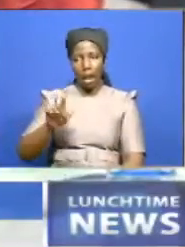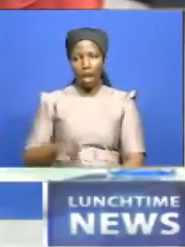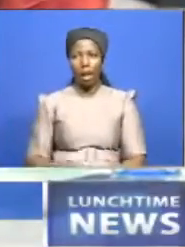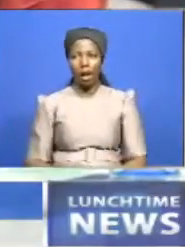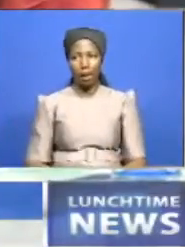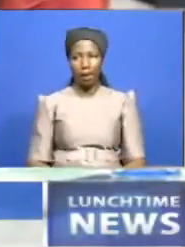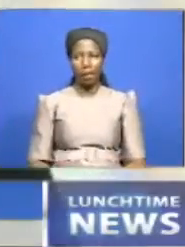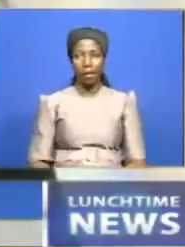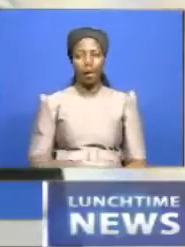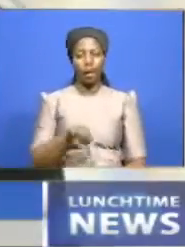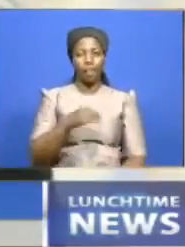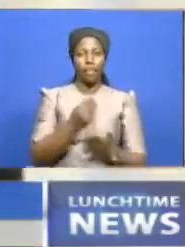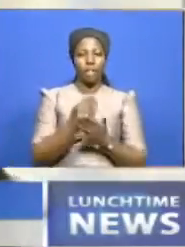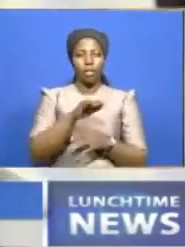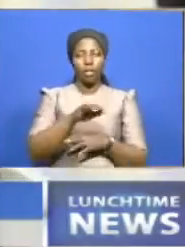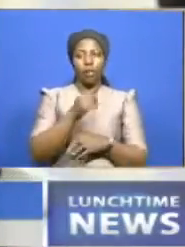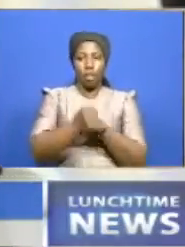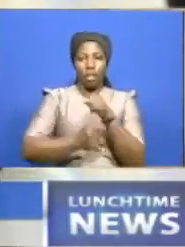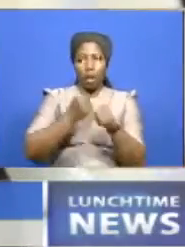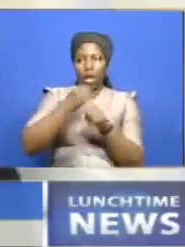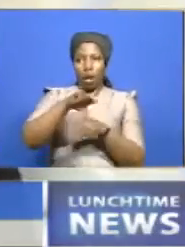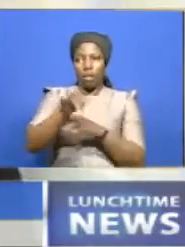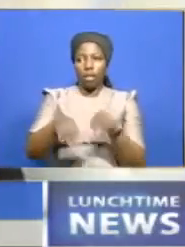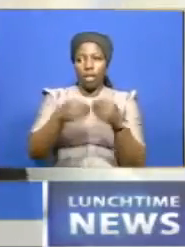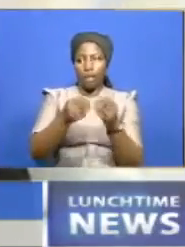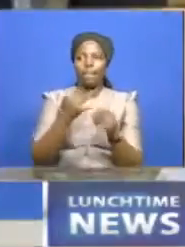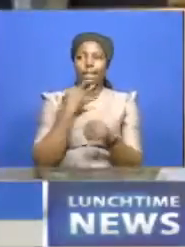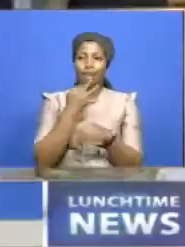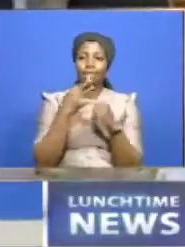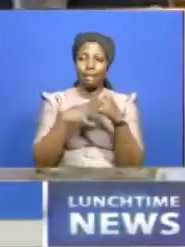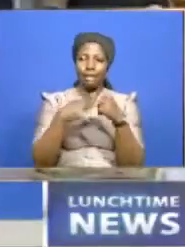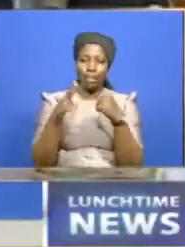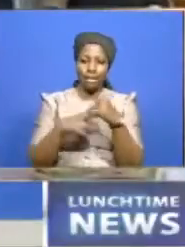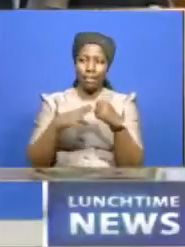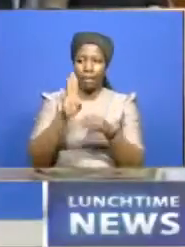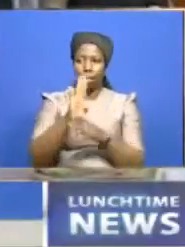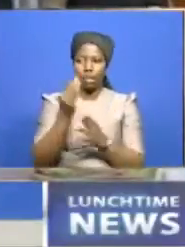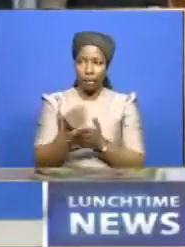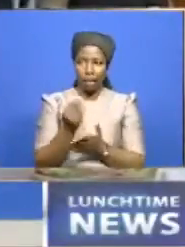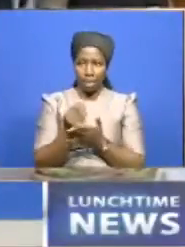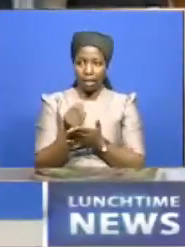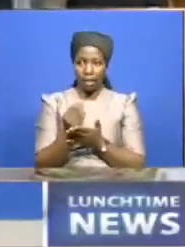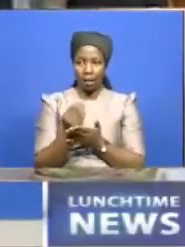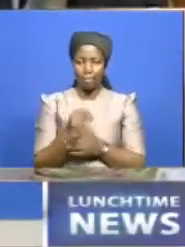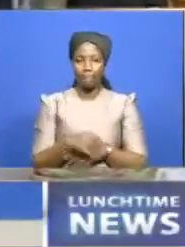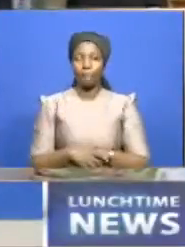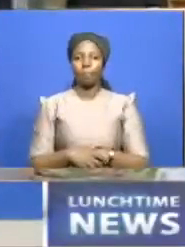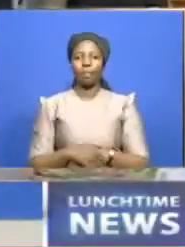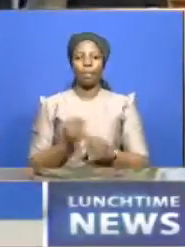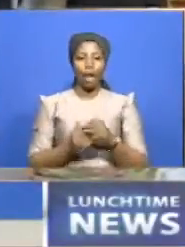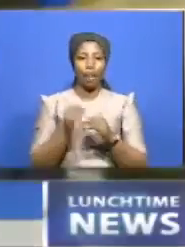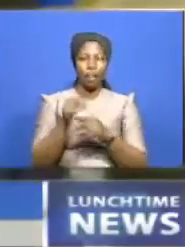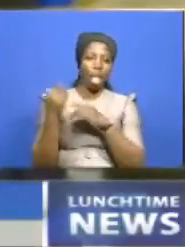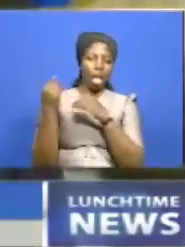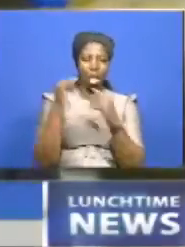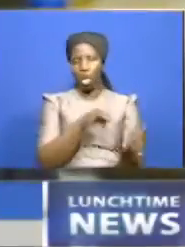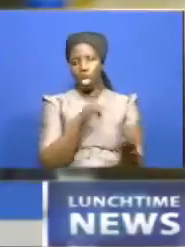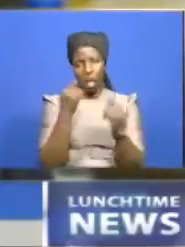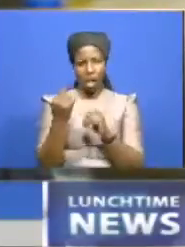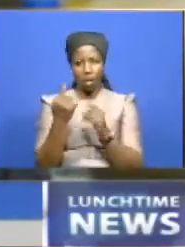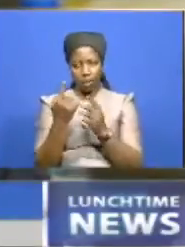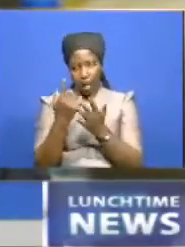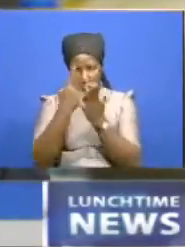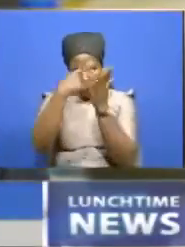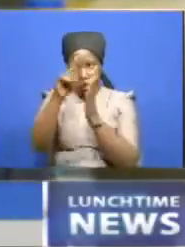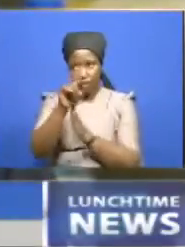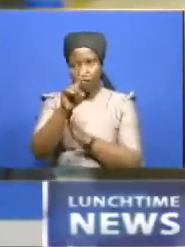This financial year, counties were allocated 307 billion shillings in a compromise deal after a stalemate in passing the county allocation revenue